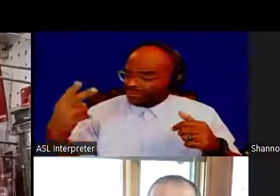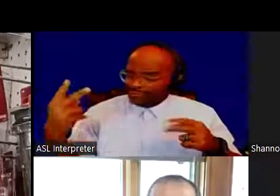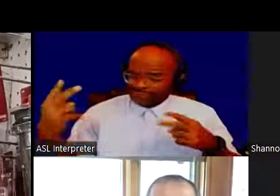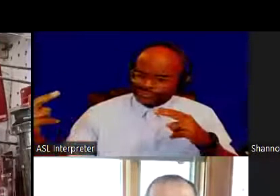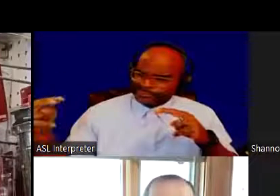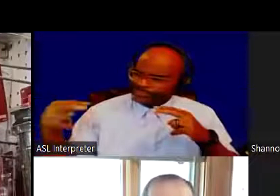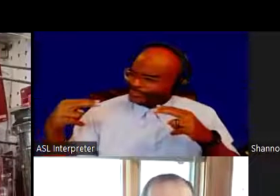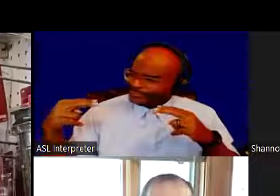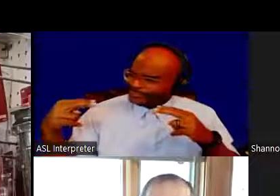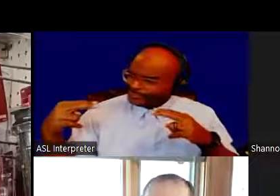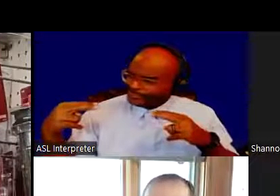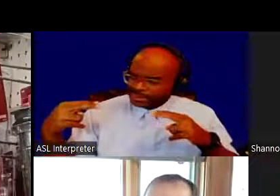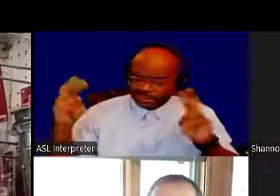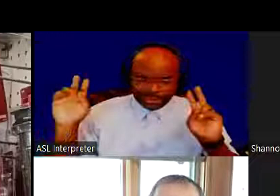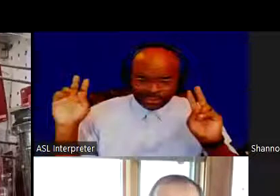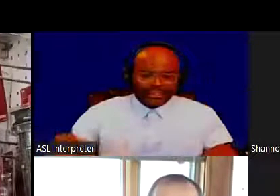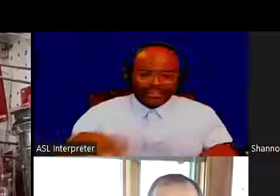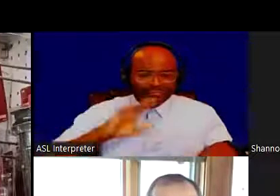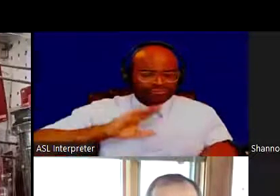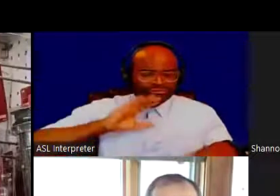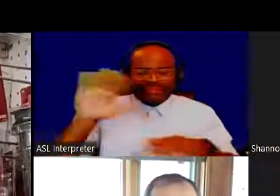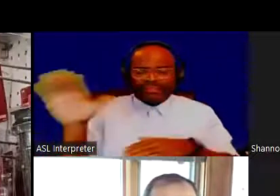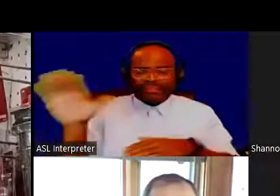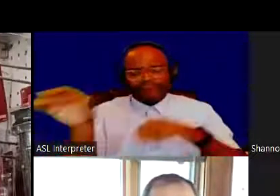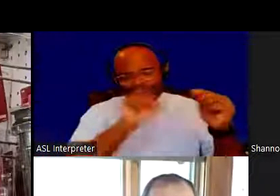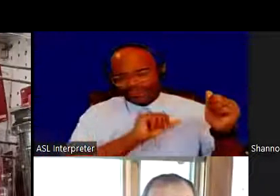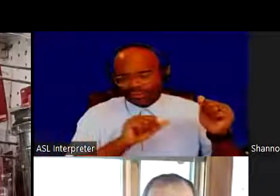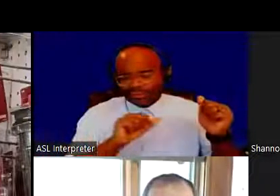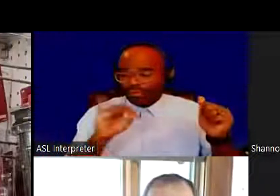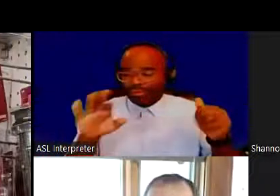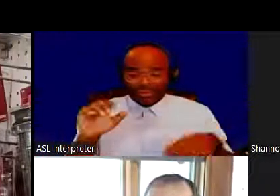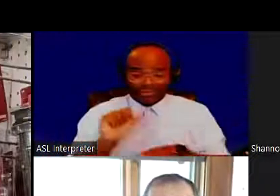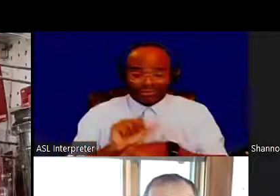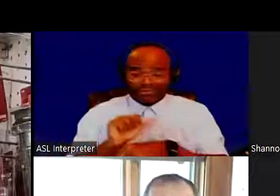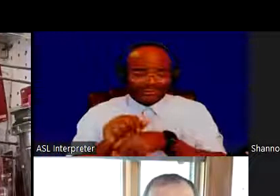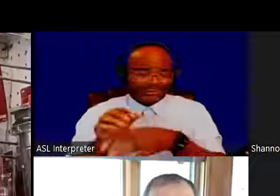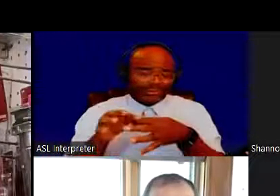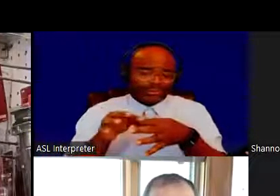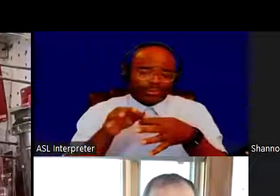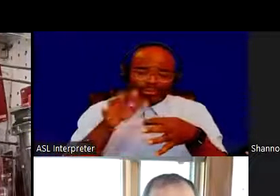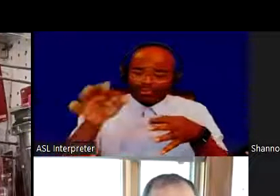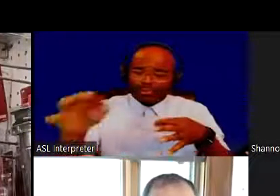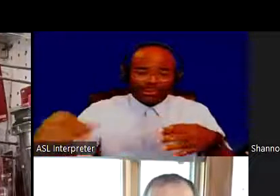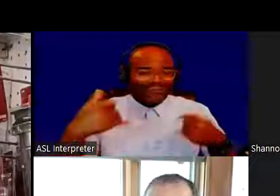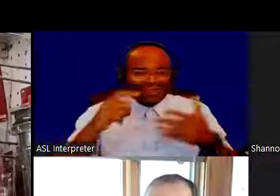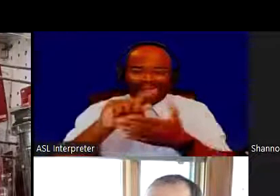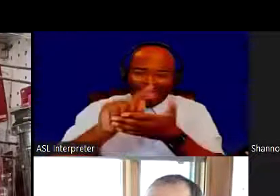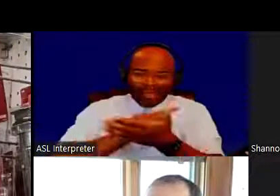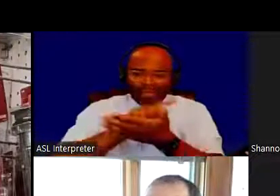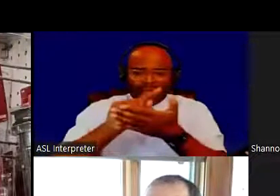we decide to go to a different hardware store. Maybe we just postpone this project altogether because we've spent hours already.